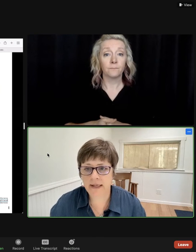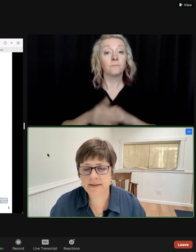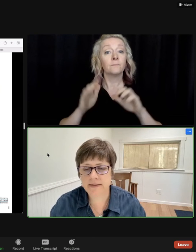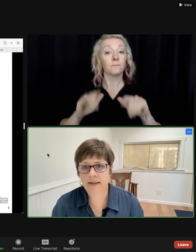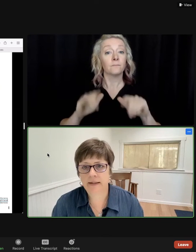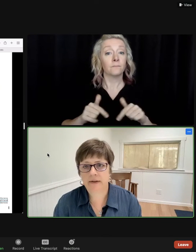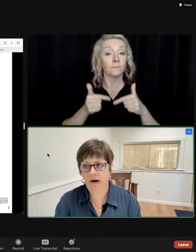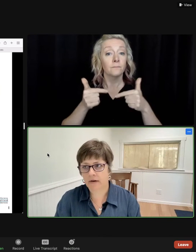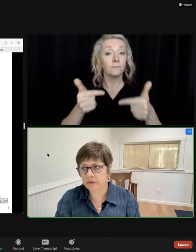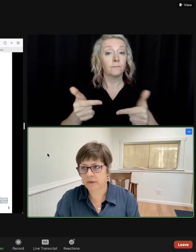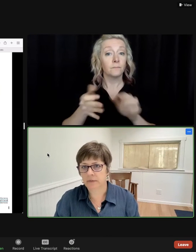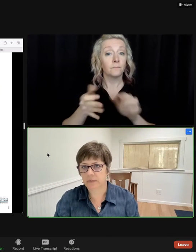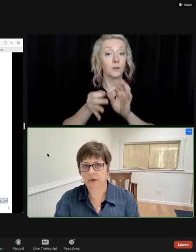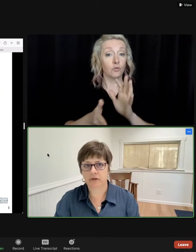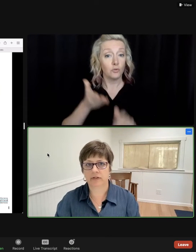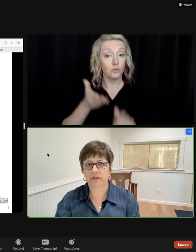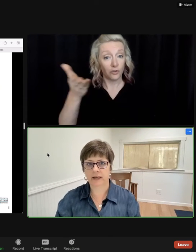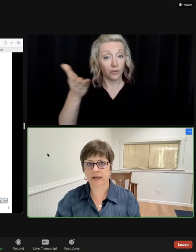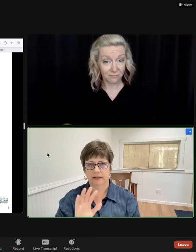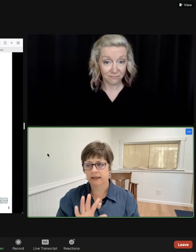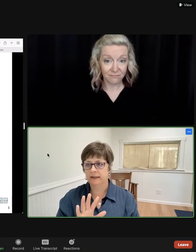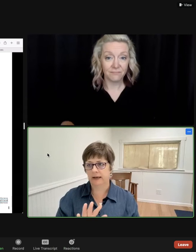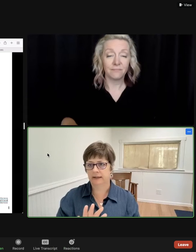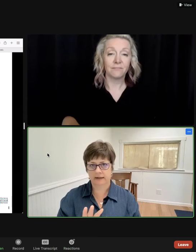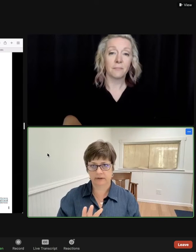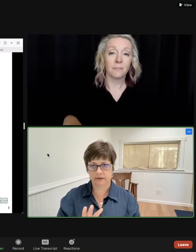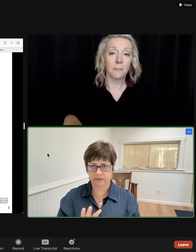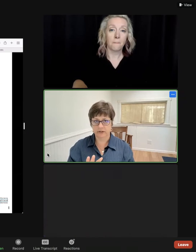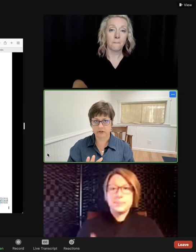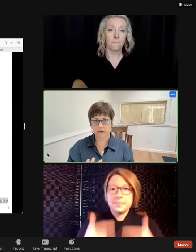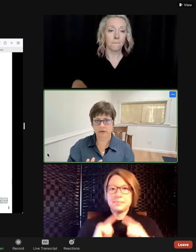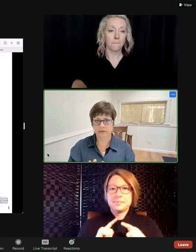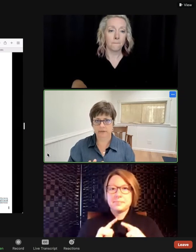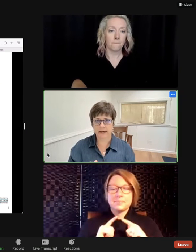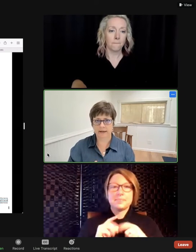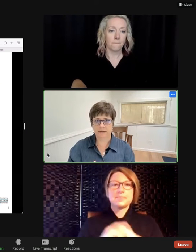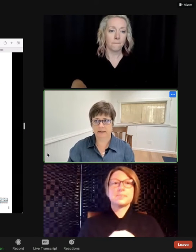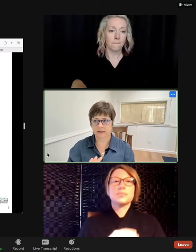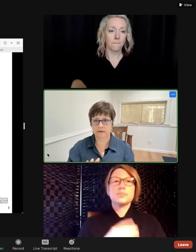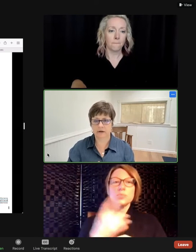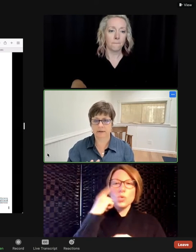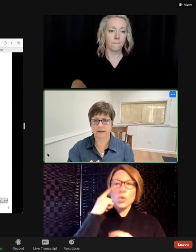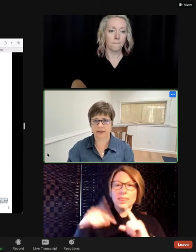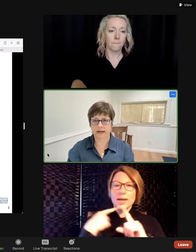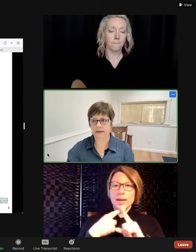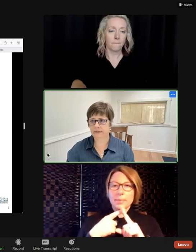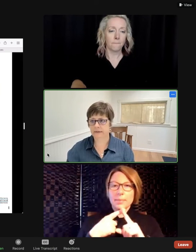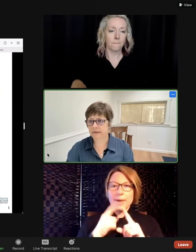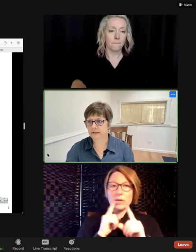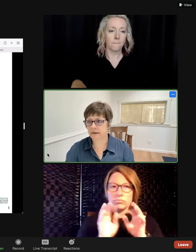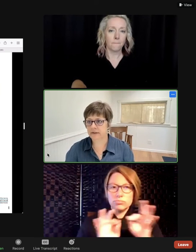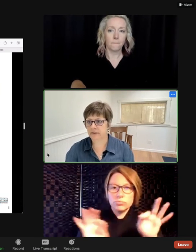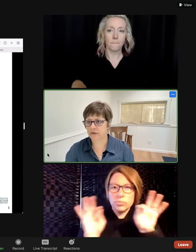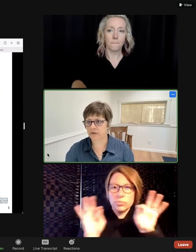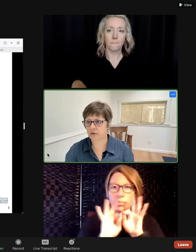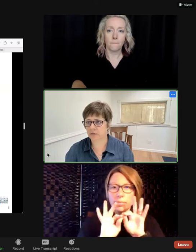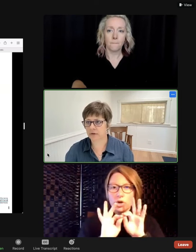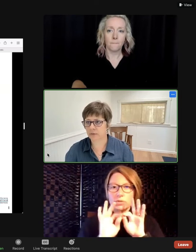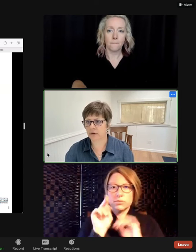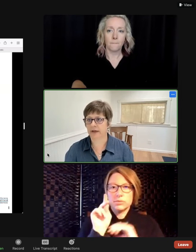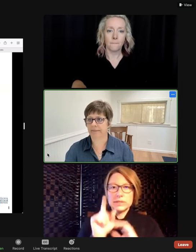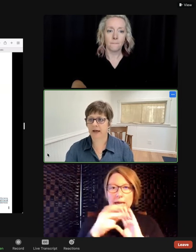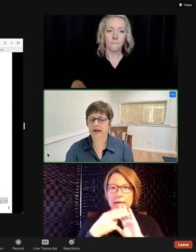Maurice and I decided in the article that we wrote to think about the key diagnostic features of ASD, and I'll talk about that. I see there's